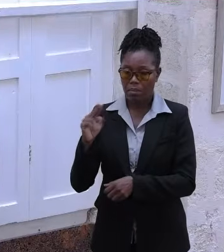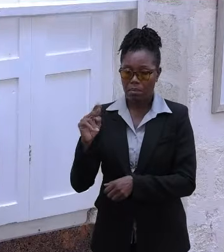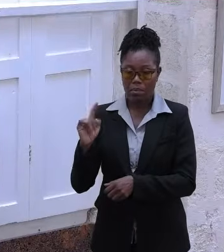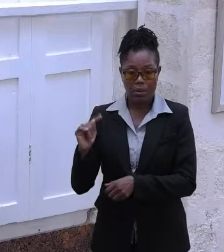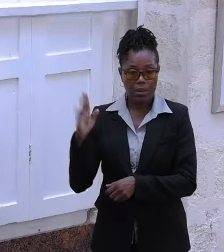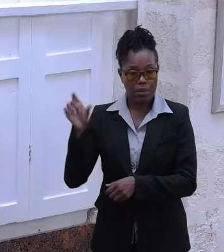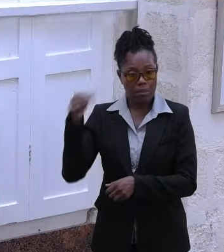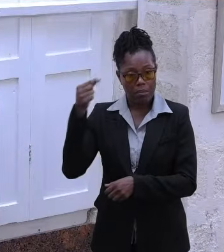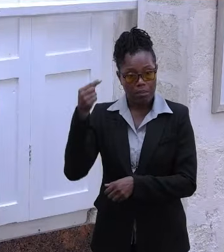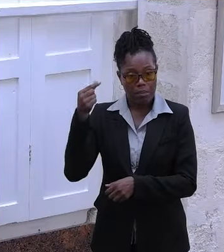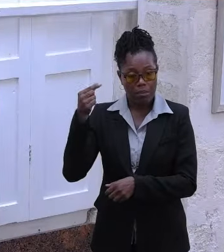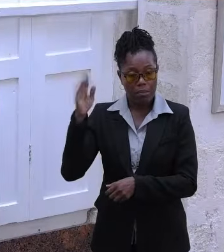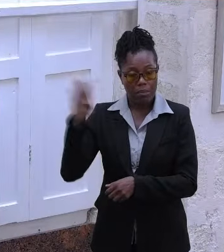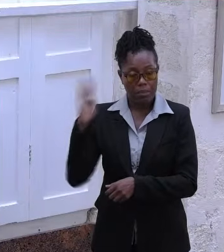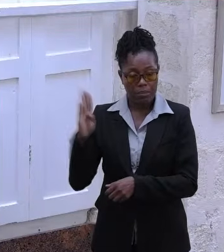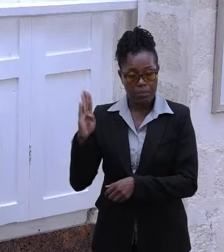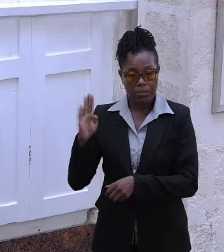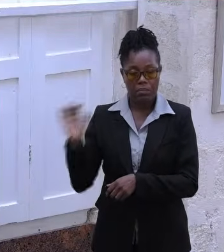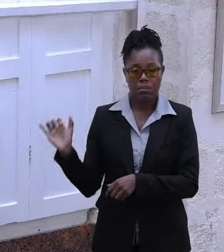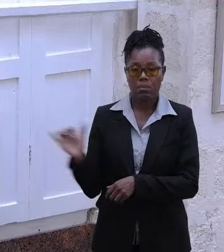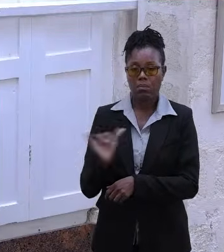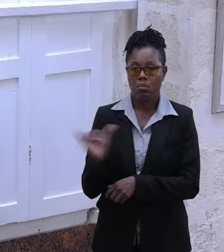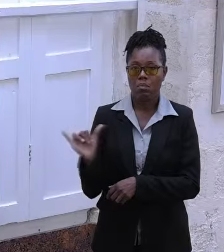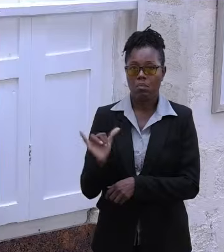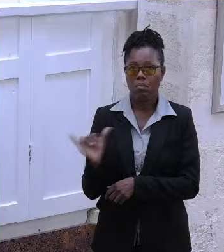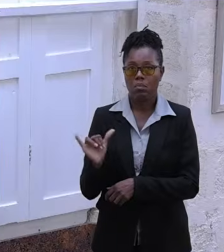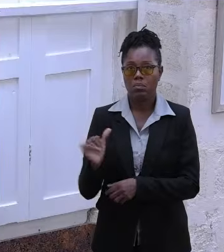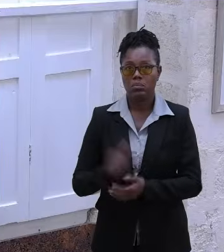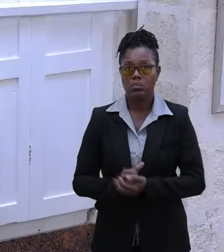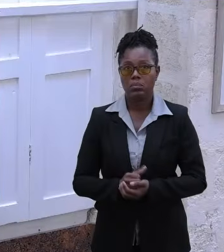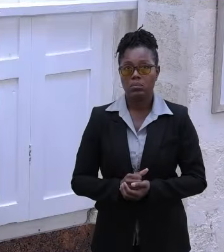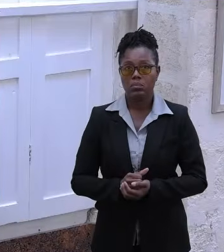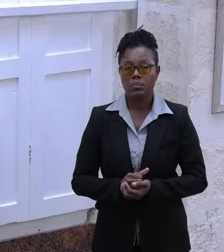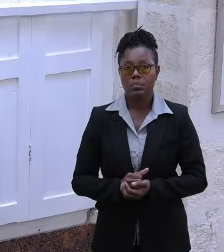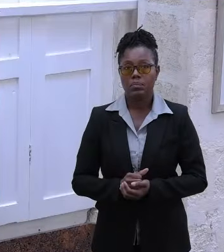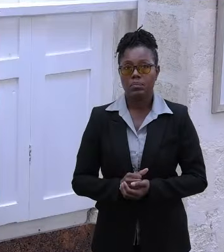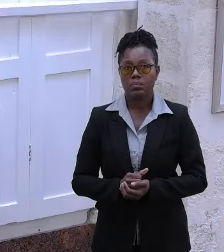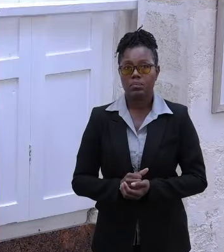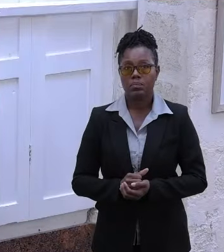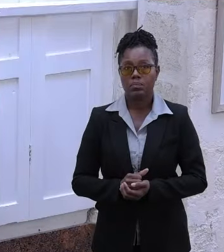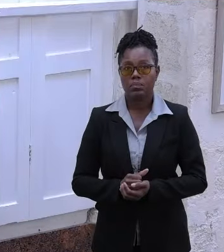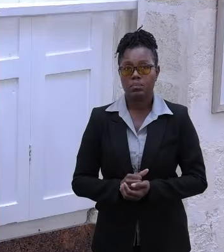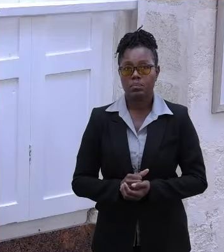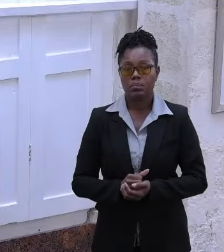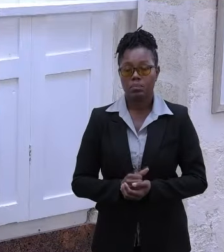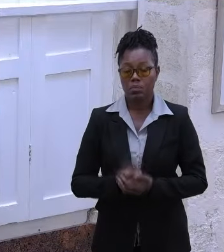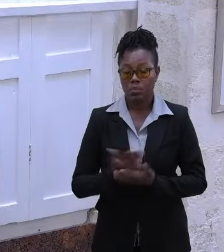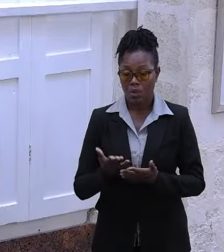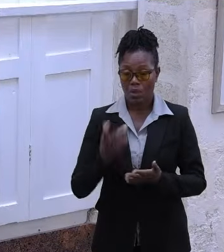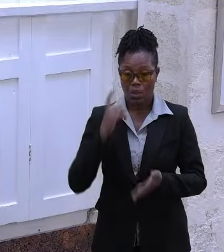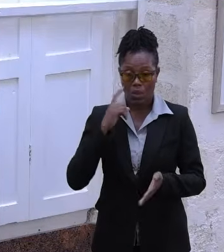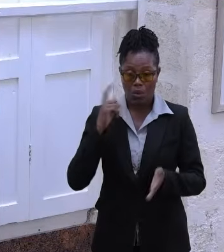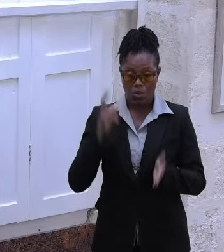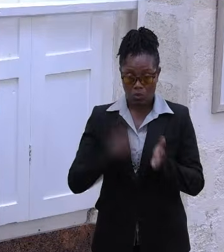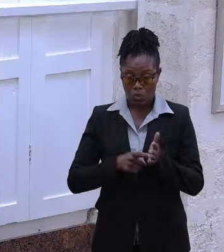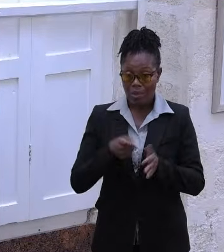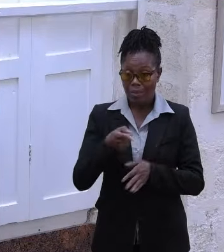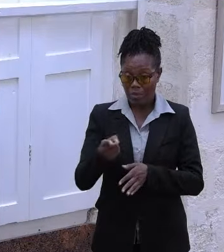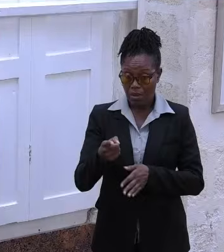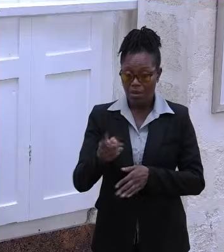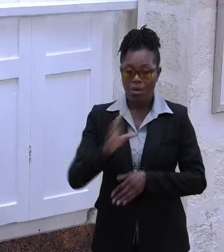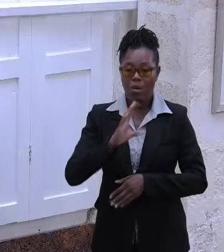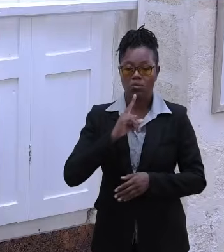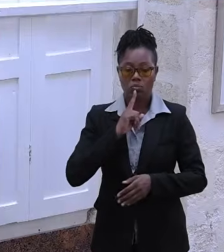but by this committee. And it is well done that they will be recognized as citizens